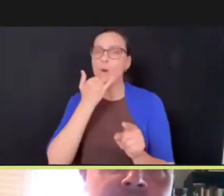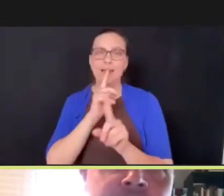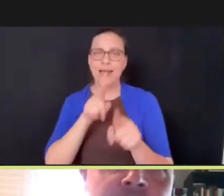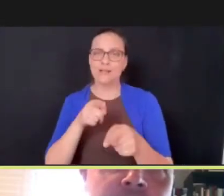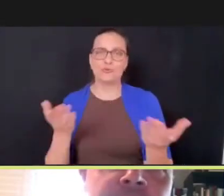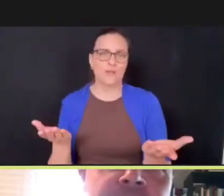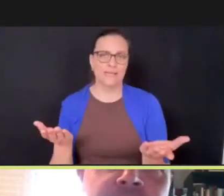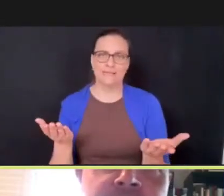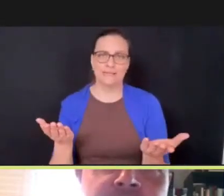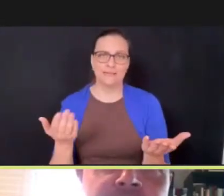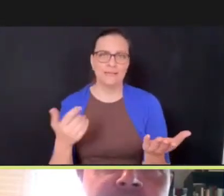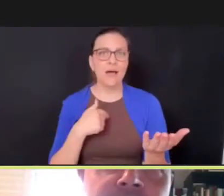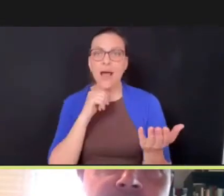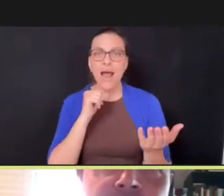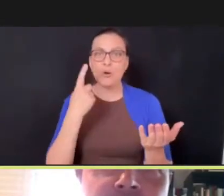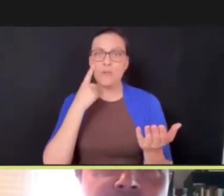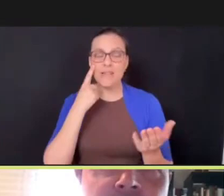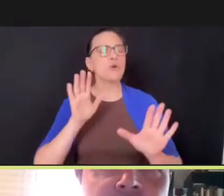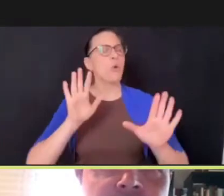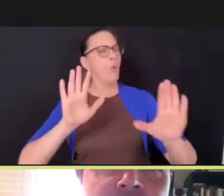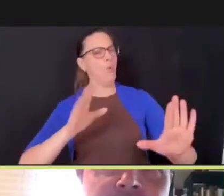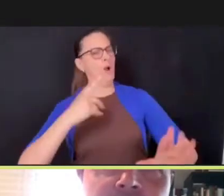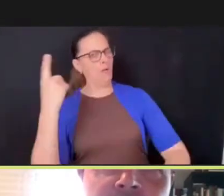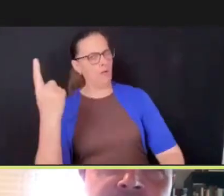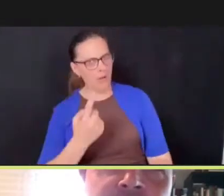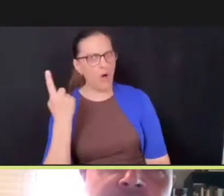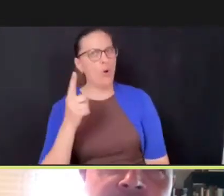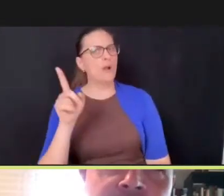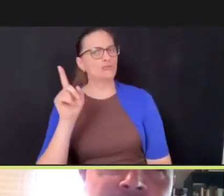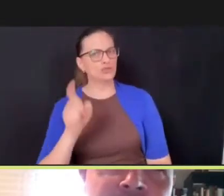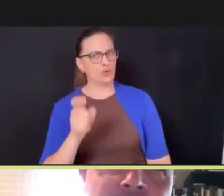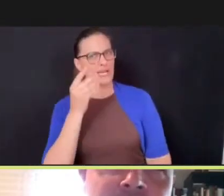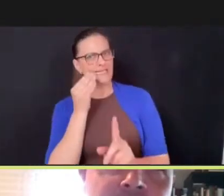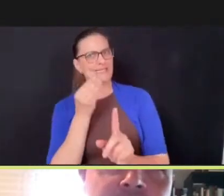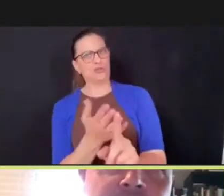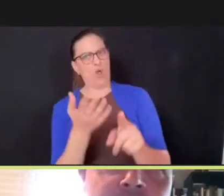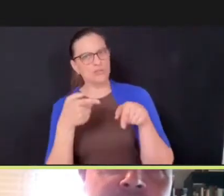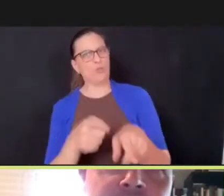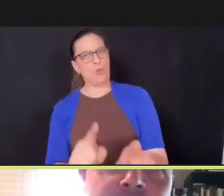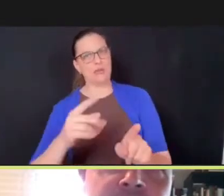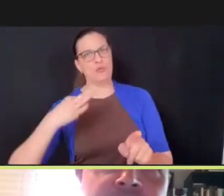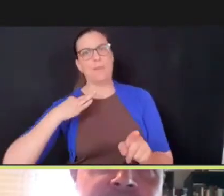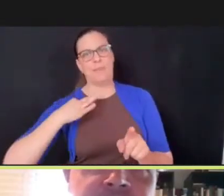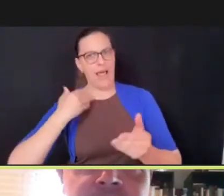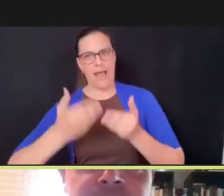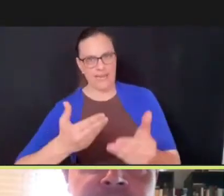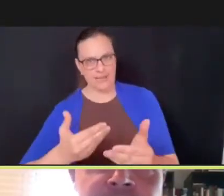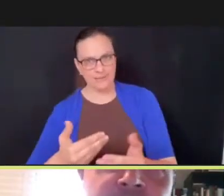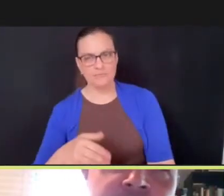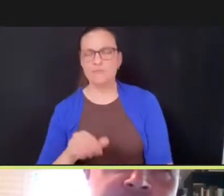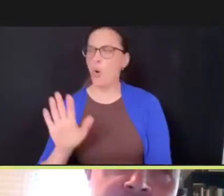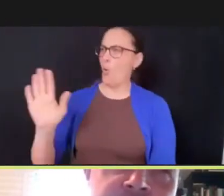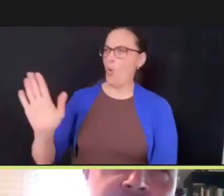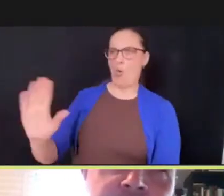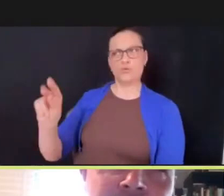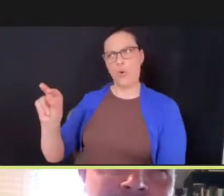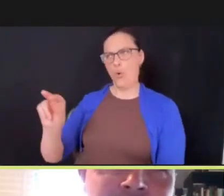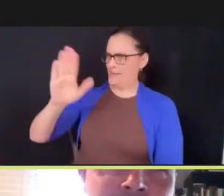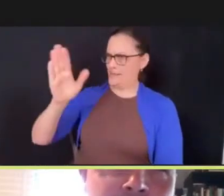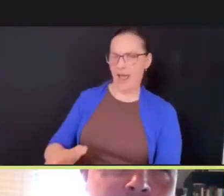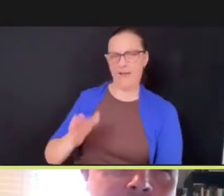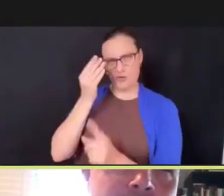like, oh, you always should disclose when you're applying, or you should never disclose when you're applying. I